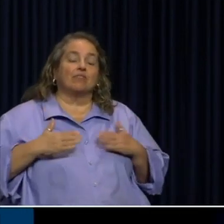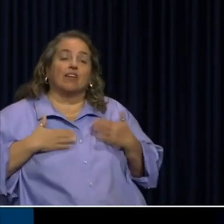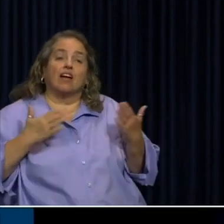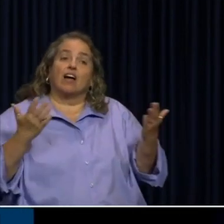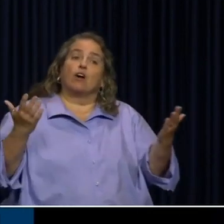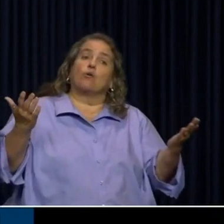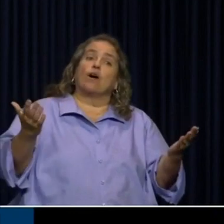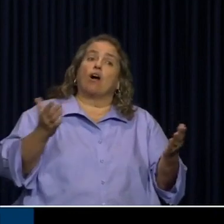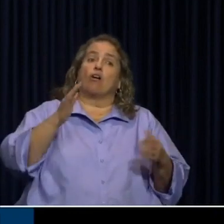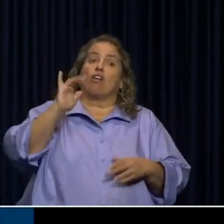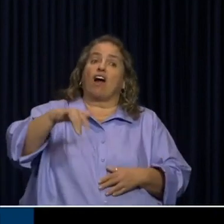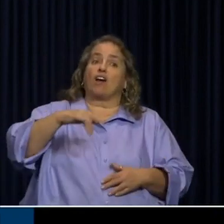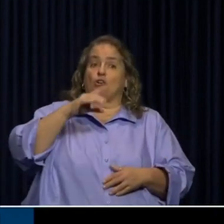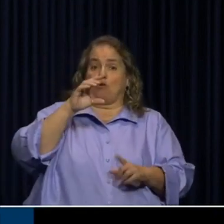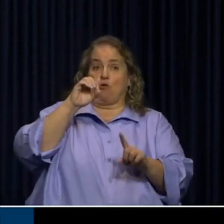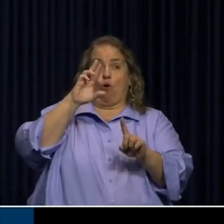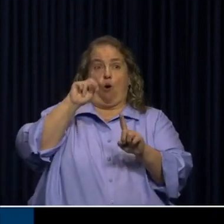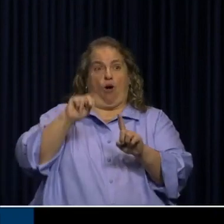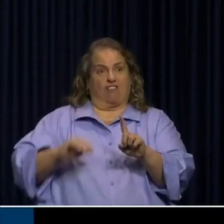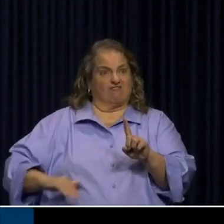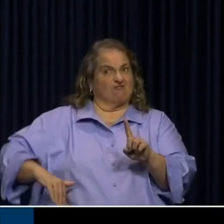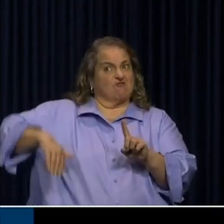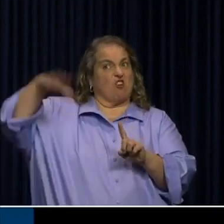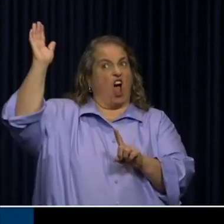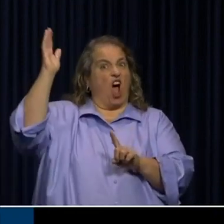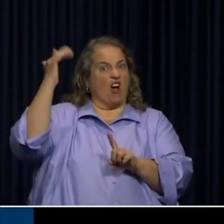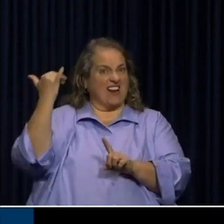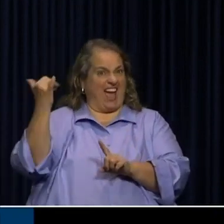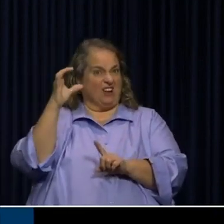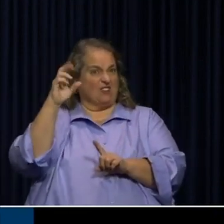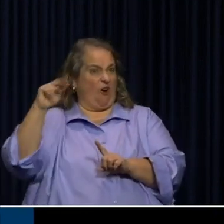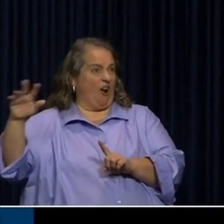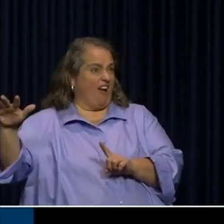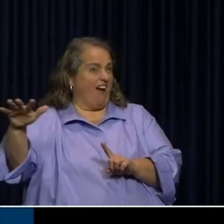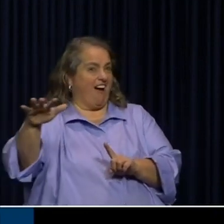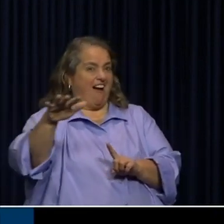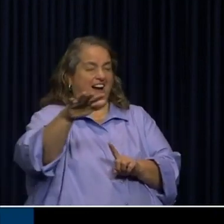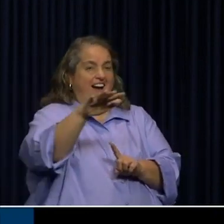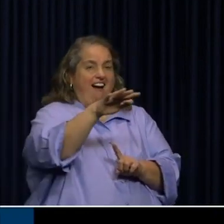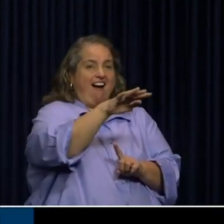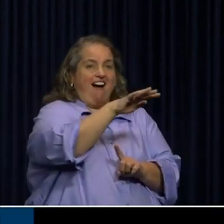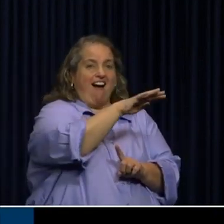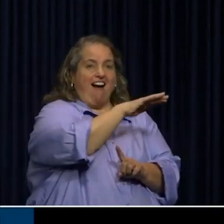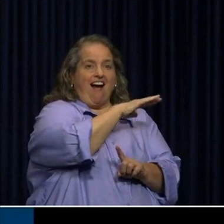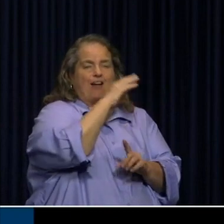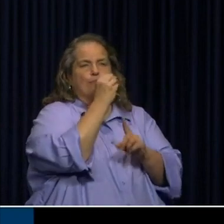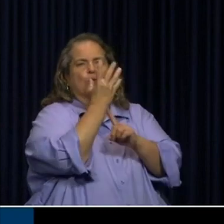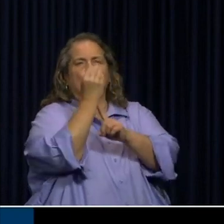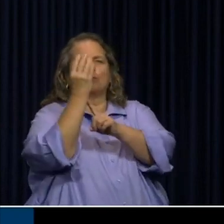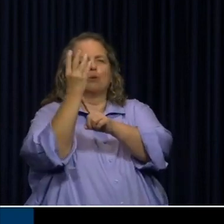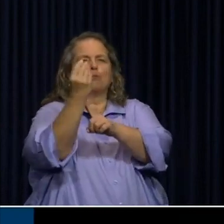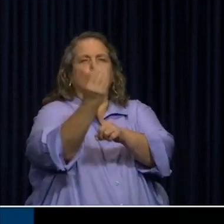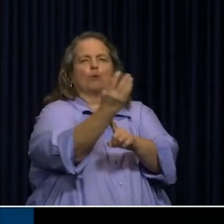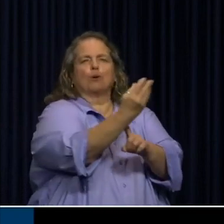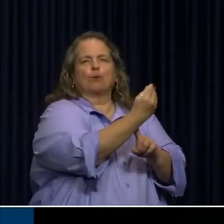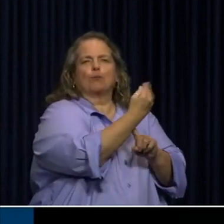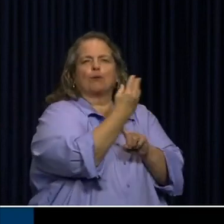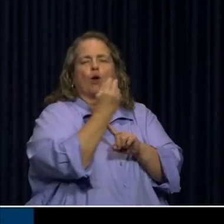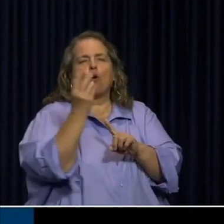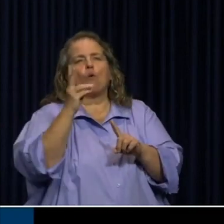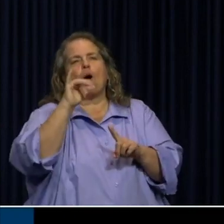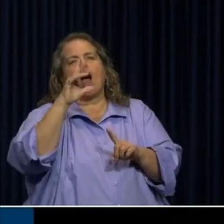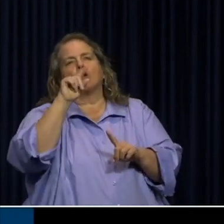Well, the corn top's ripe and the meadows in the bloom, while the